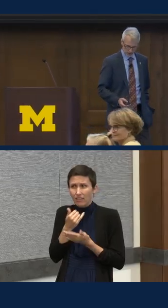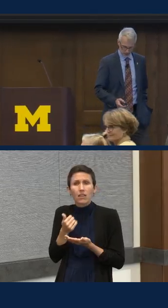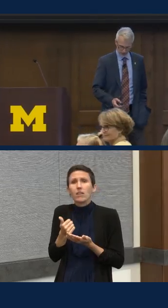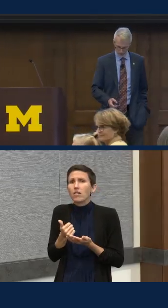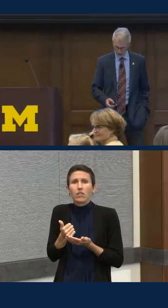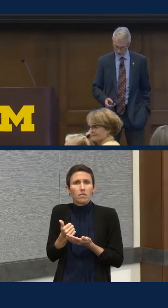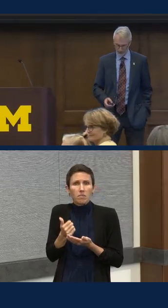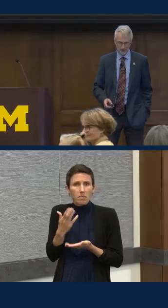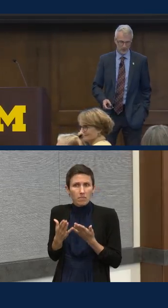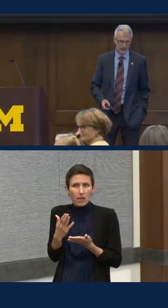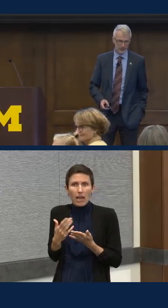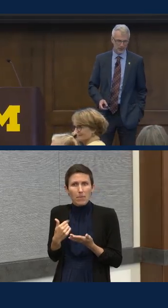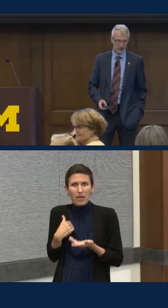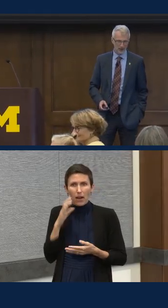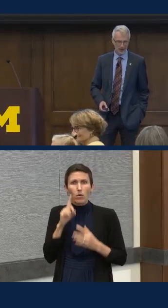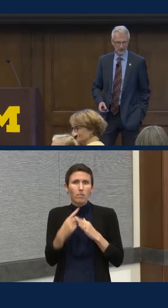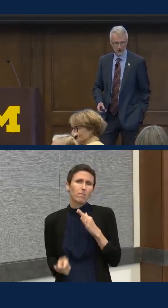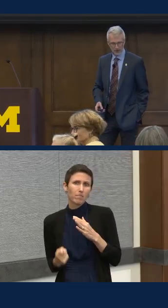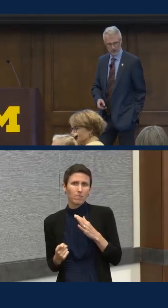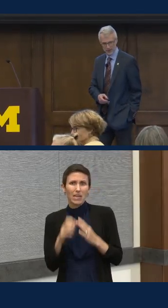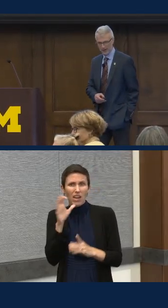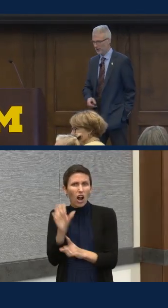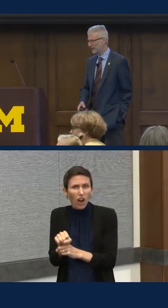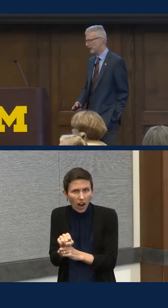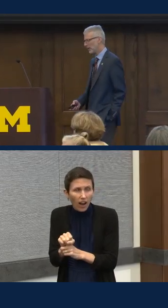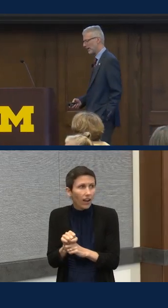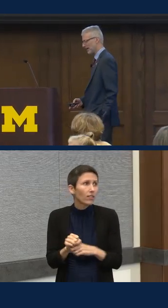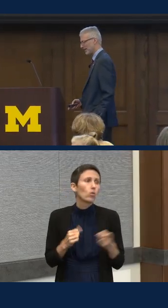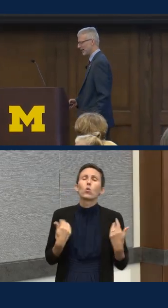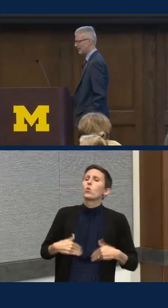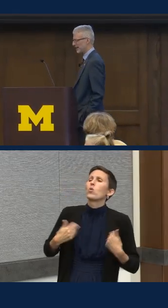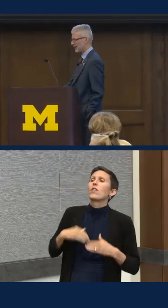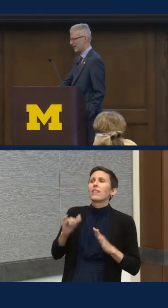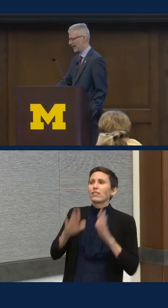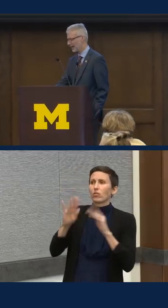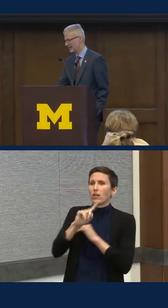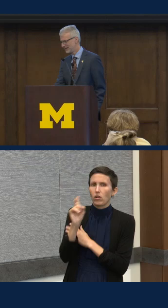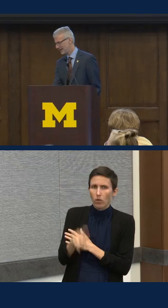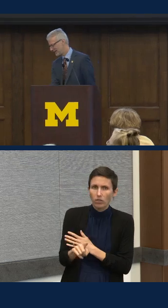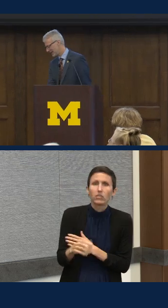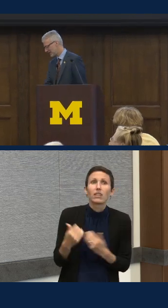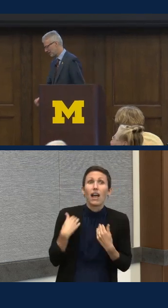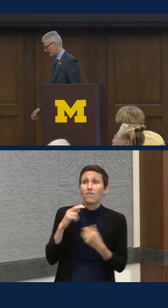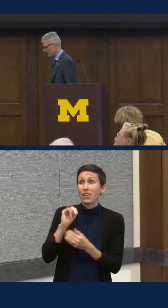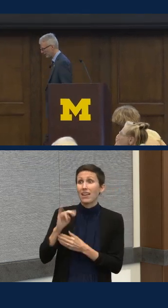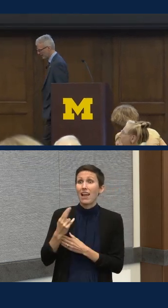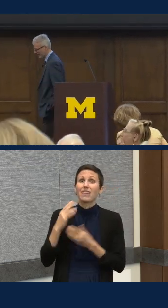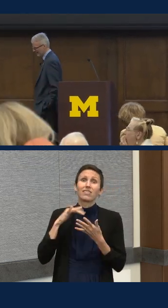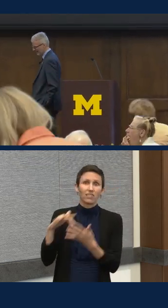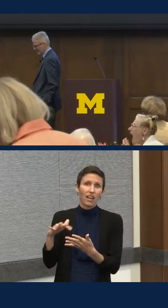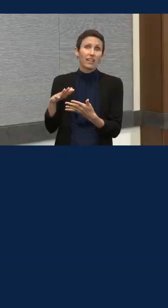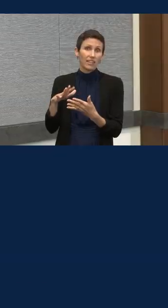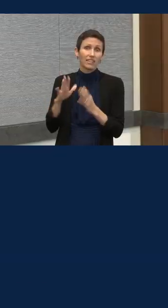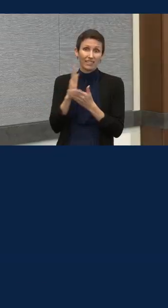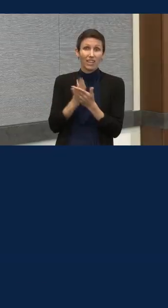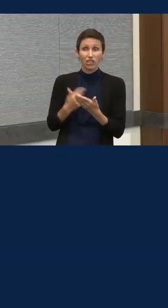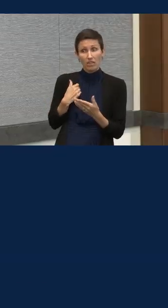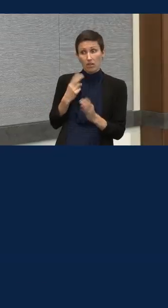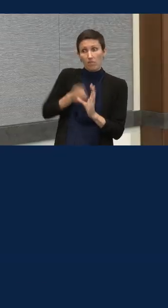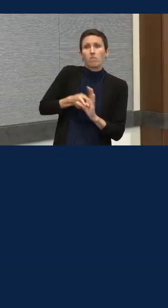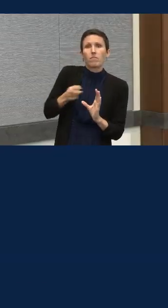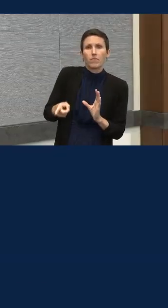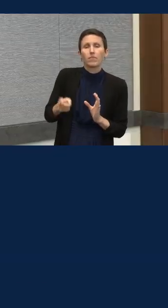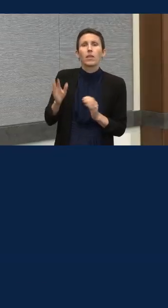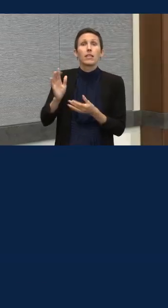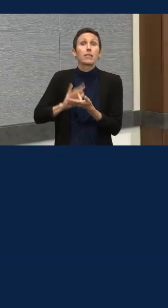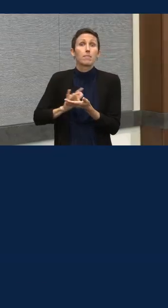space, I would fall through the crack. Yeah, that's a great question. I don't know if I can go back or not. I sat on an NIH study section once where the